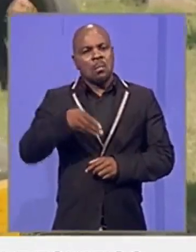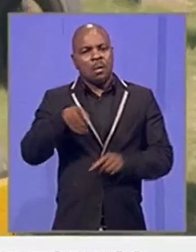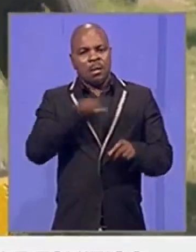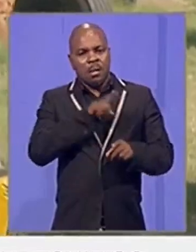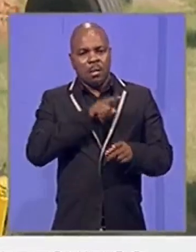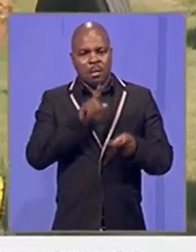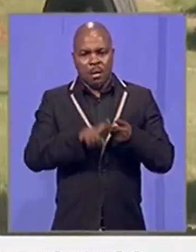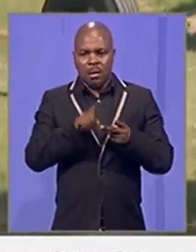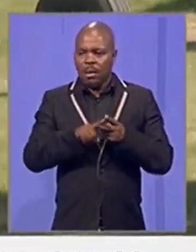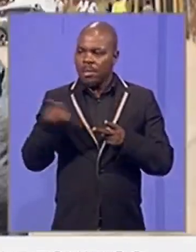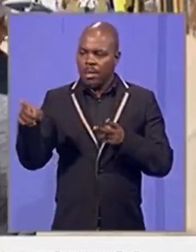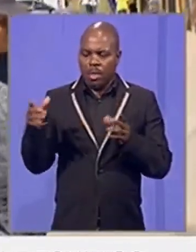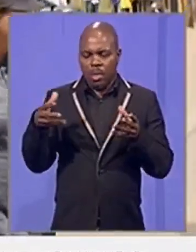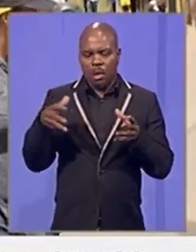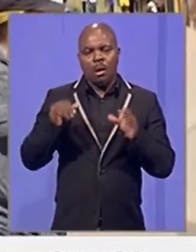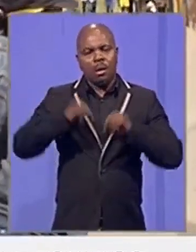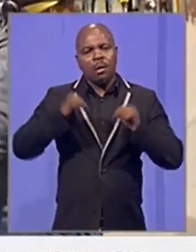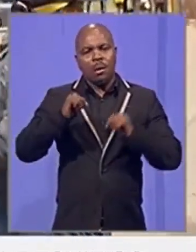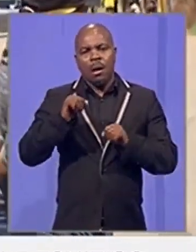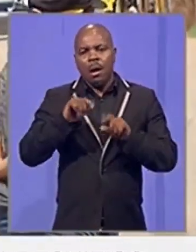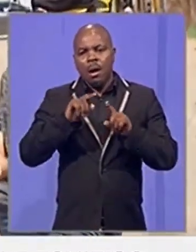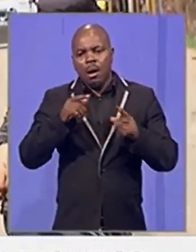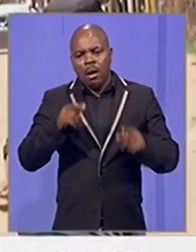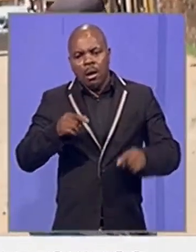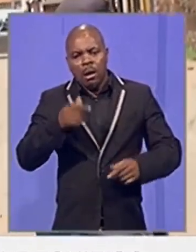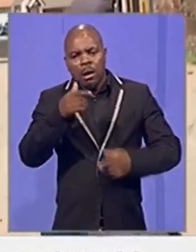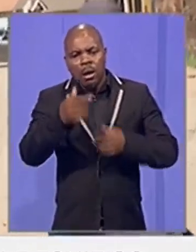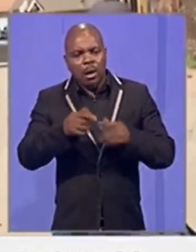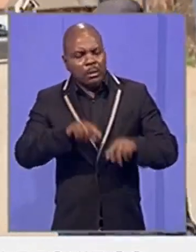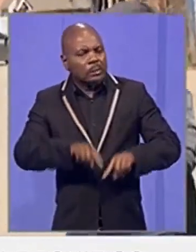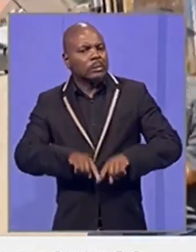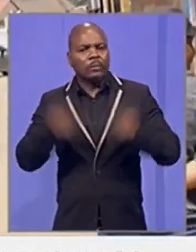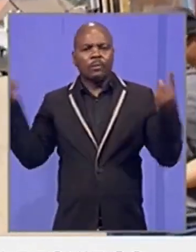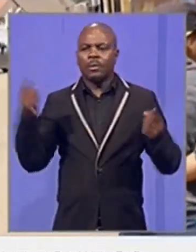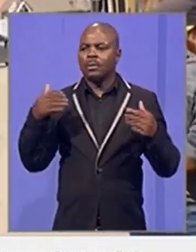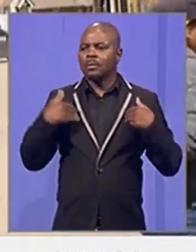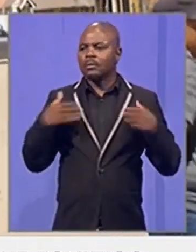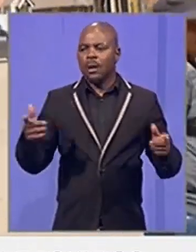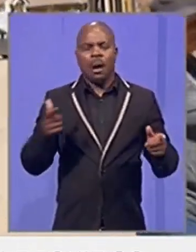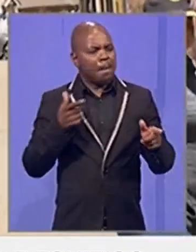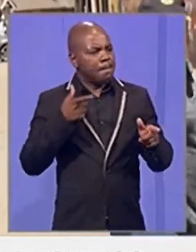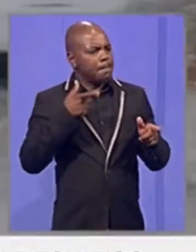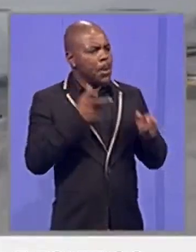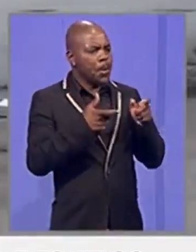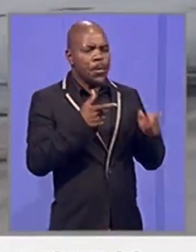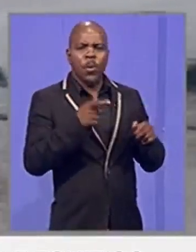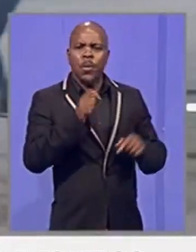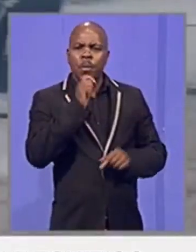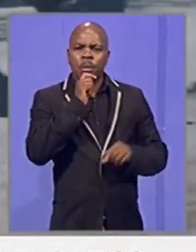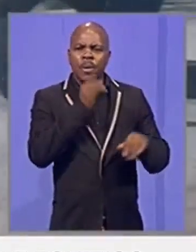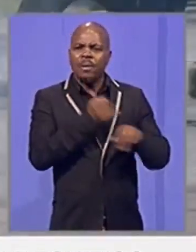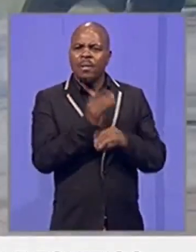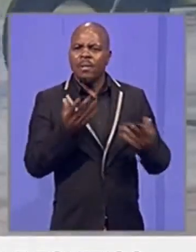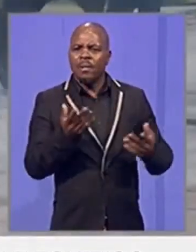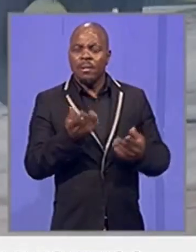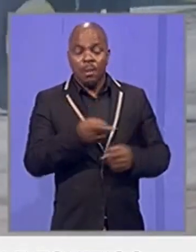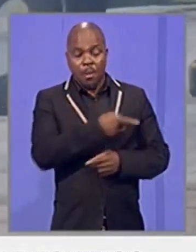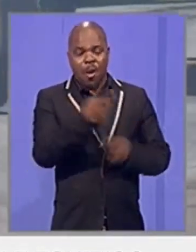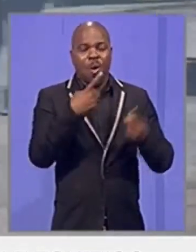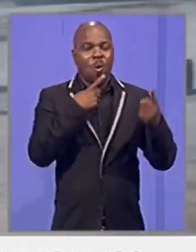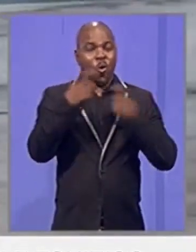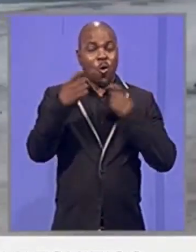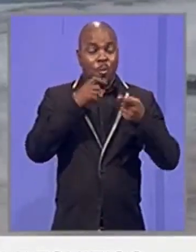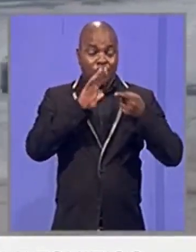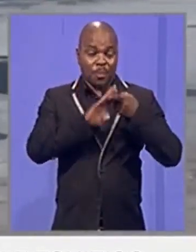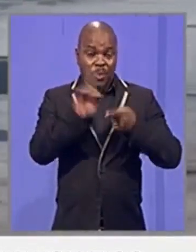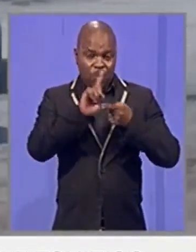cahoots with whatever we did yesterday. All of a sudden, they started to shoot early morning. Ngongorego e kholofa